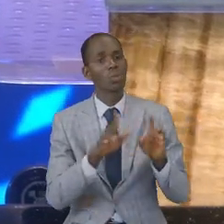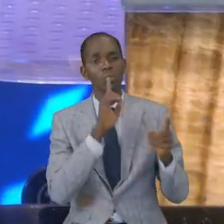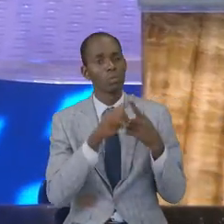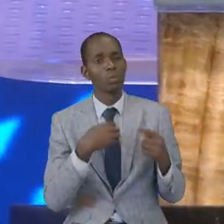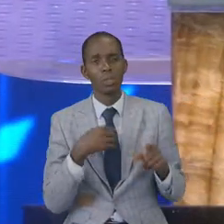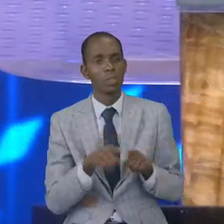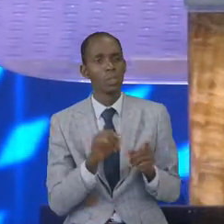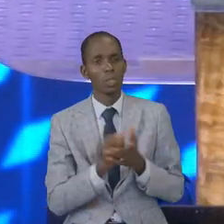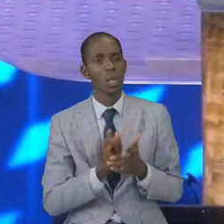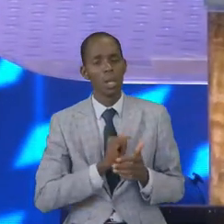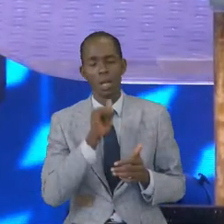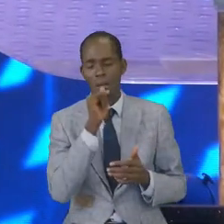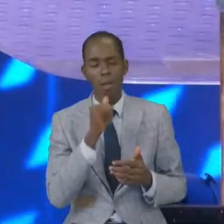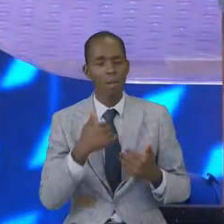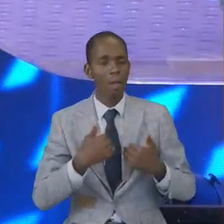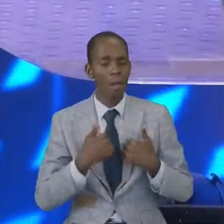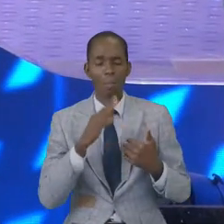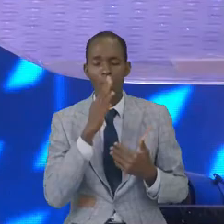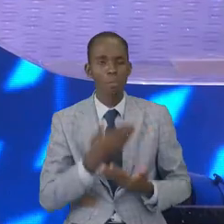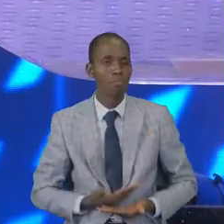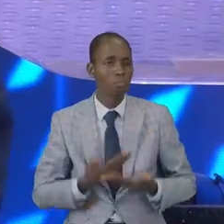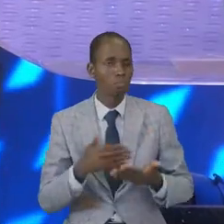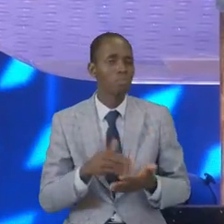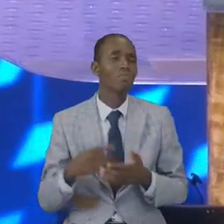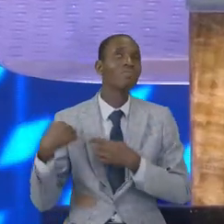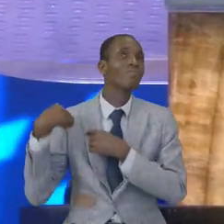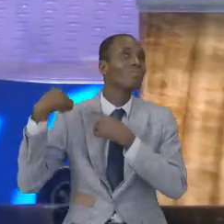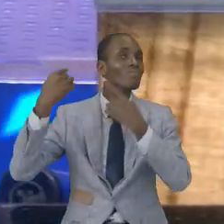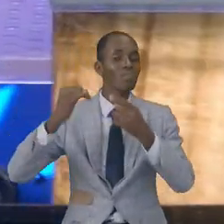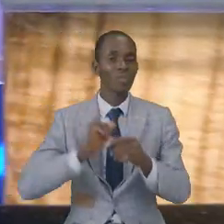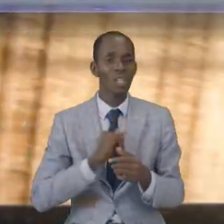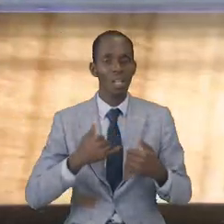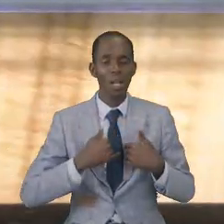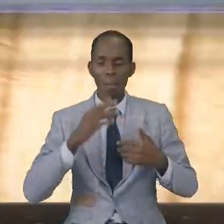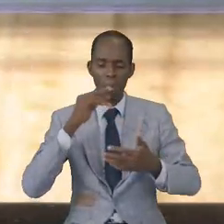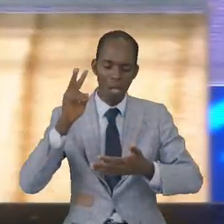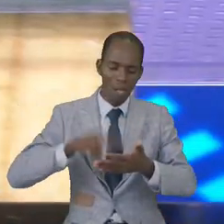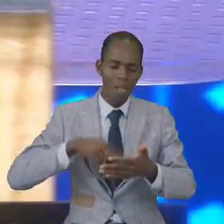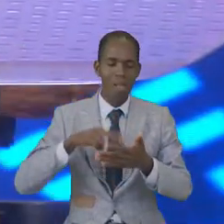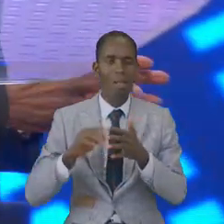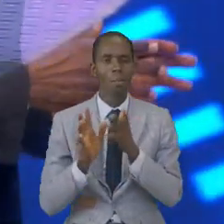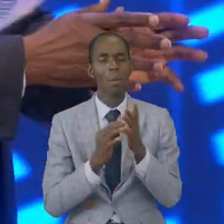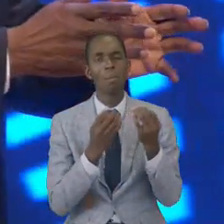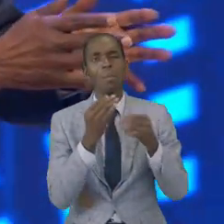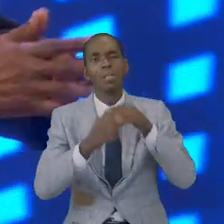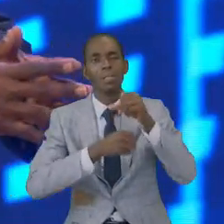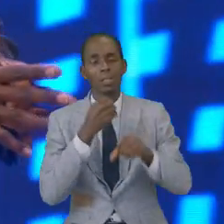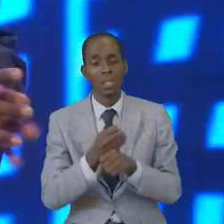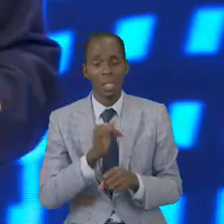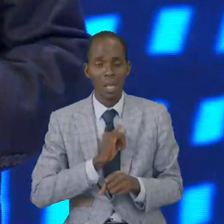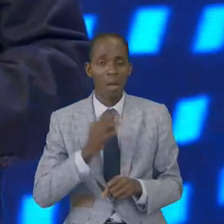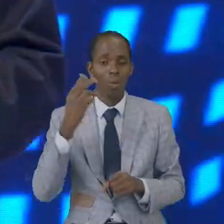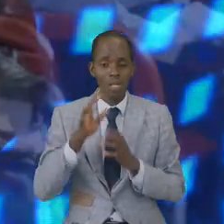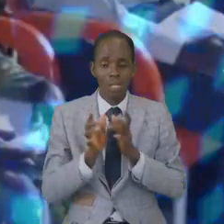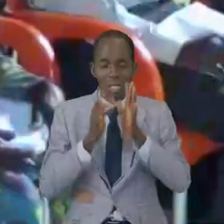again long ago. Don't tell me that I've been reading the Bible long ago. Don't tell me that I was a Christian before you became